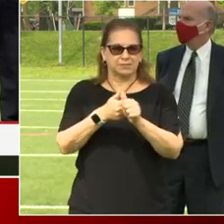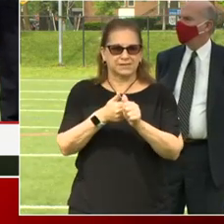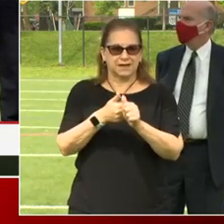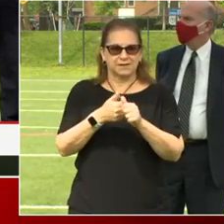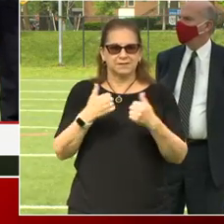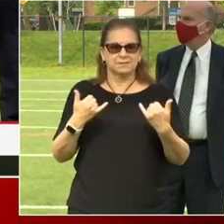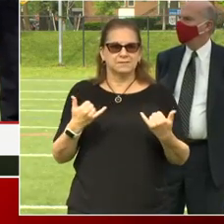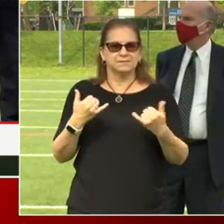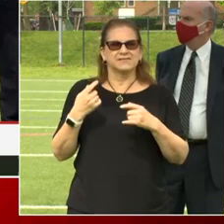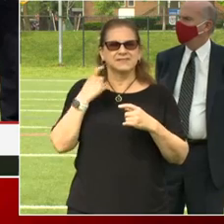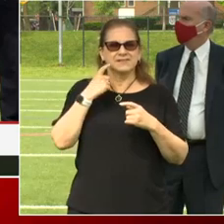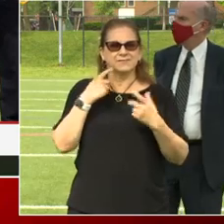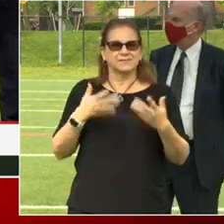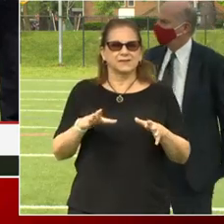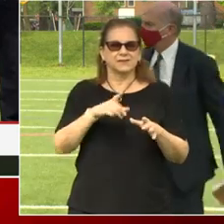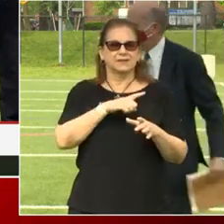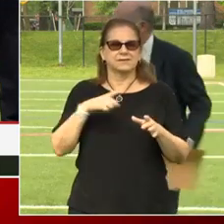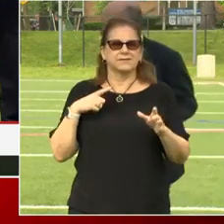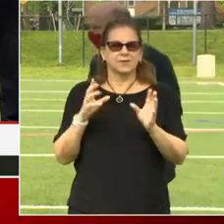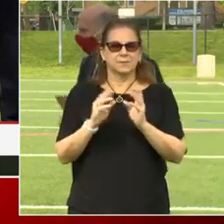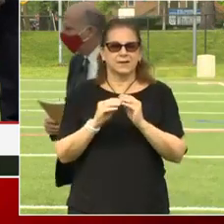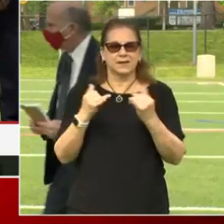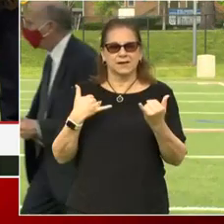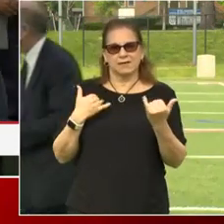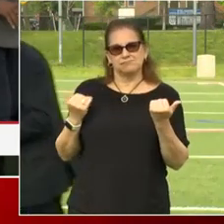legislative meeting. So let me turn to Phil.